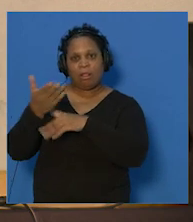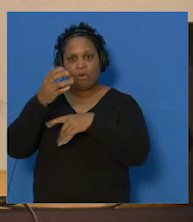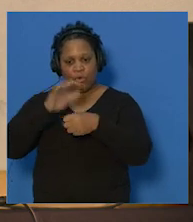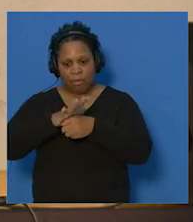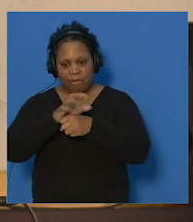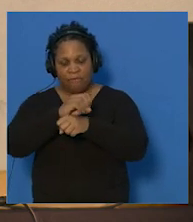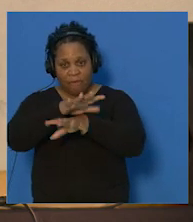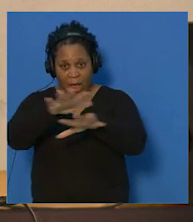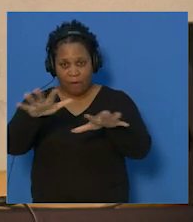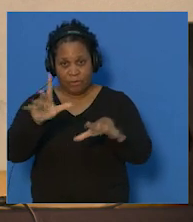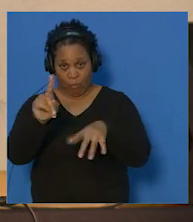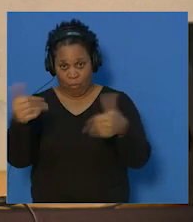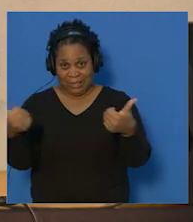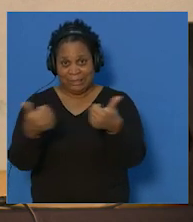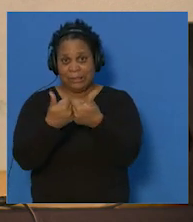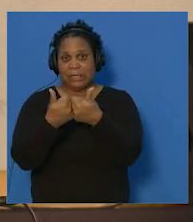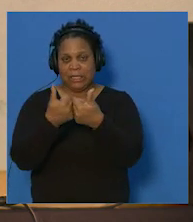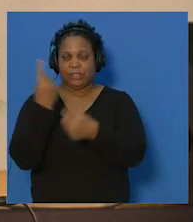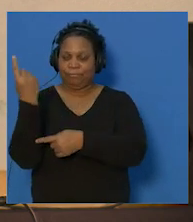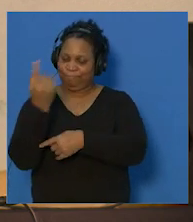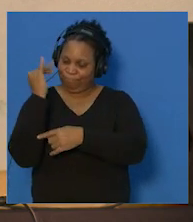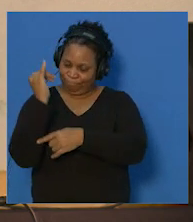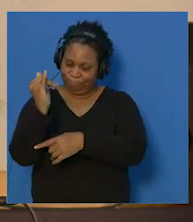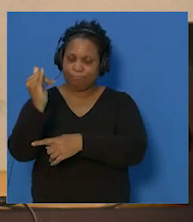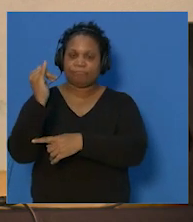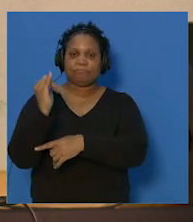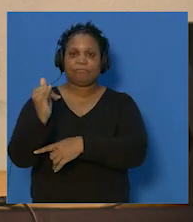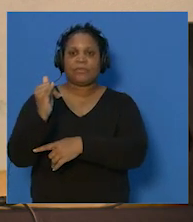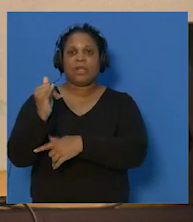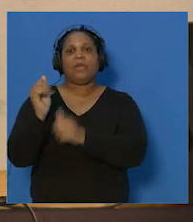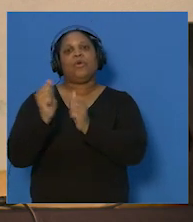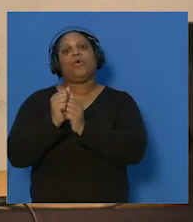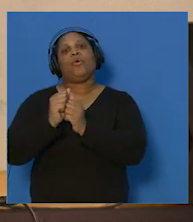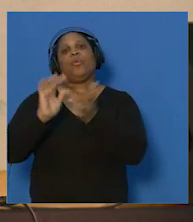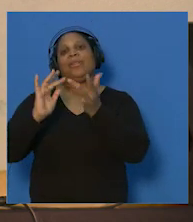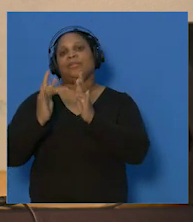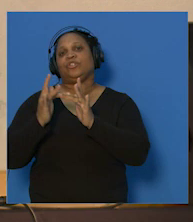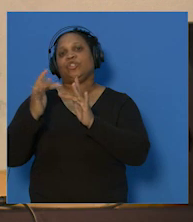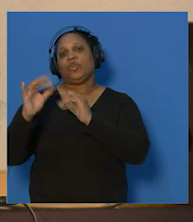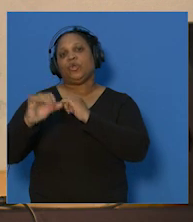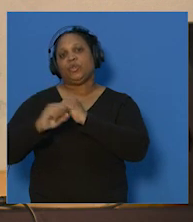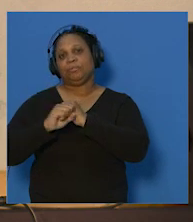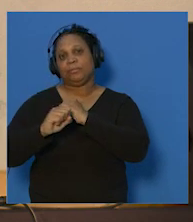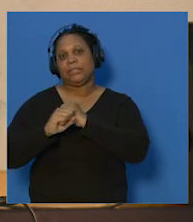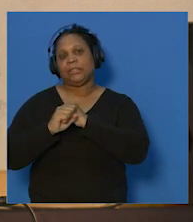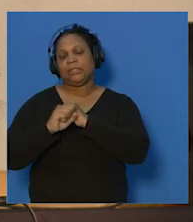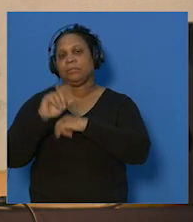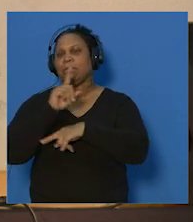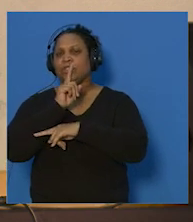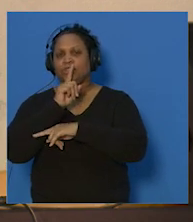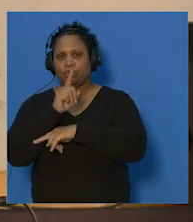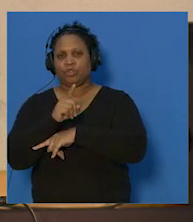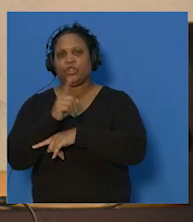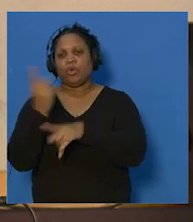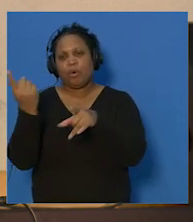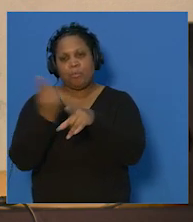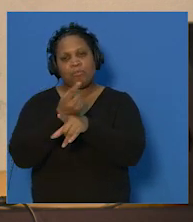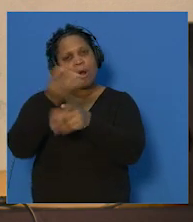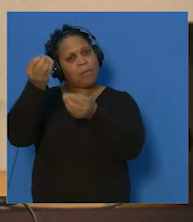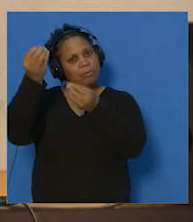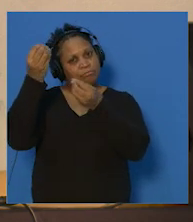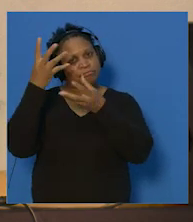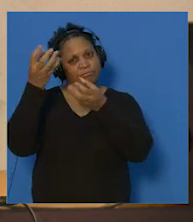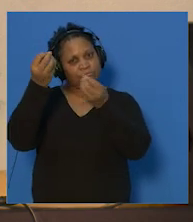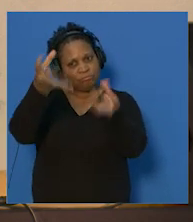the challenges will always be, when it comes to social media, is ensuring that we get proper information out